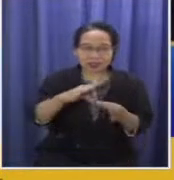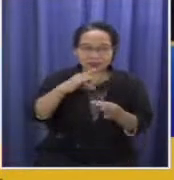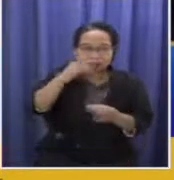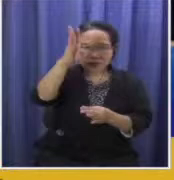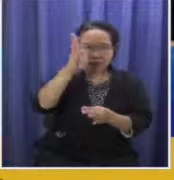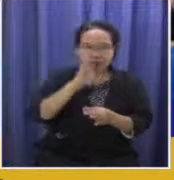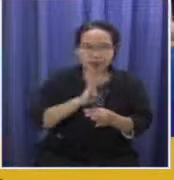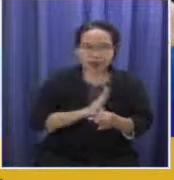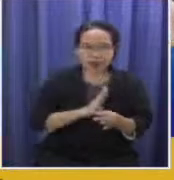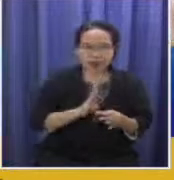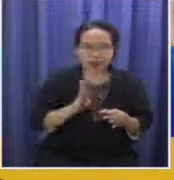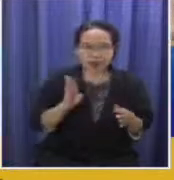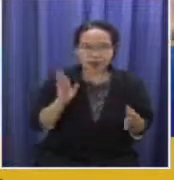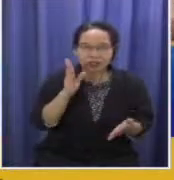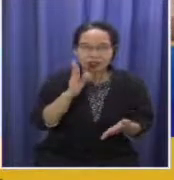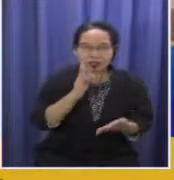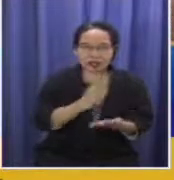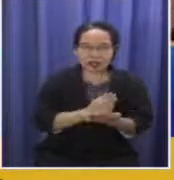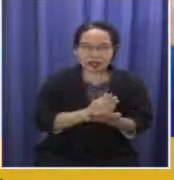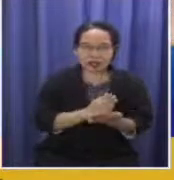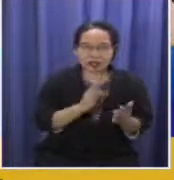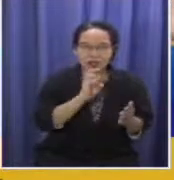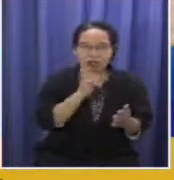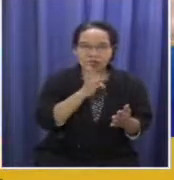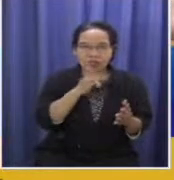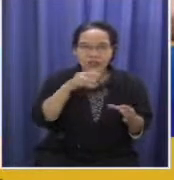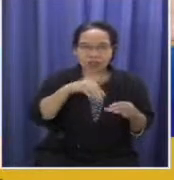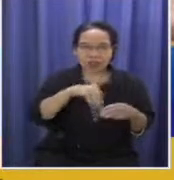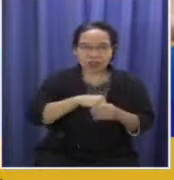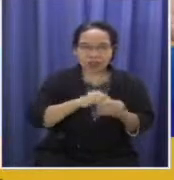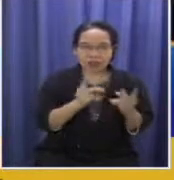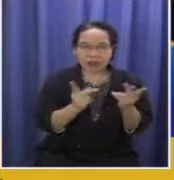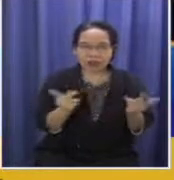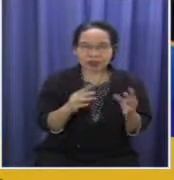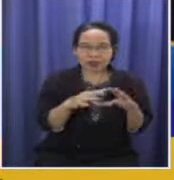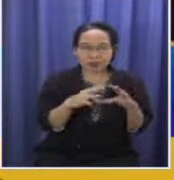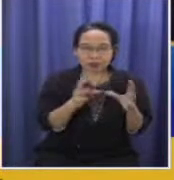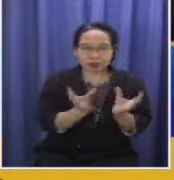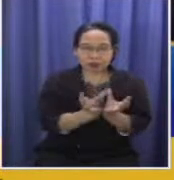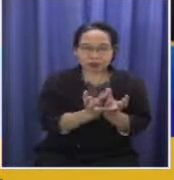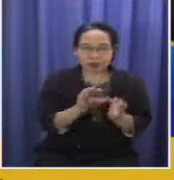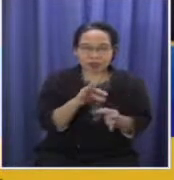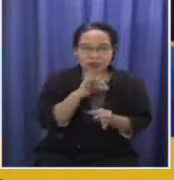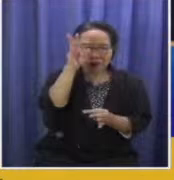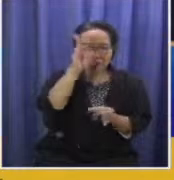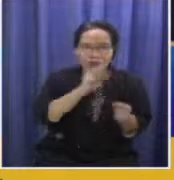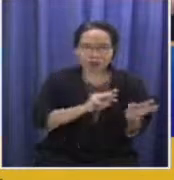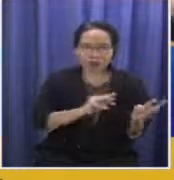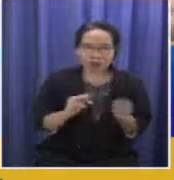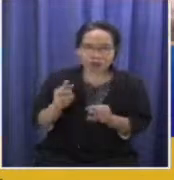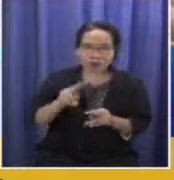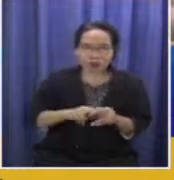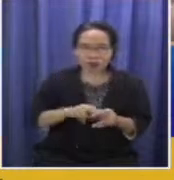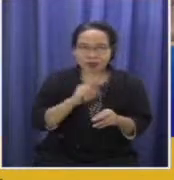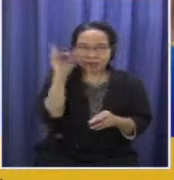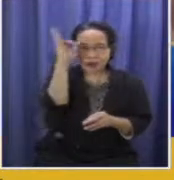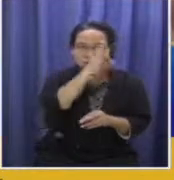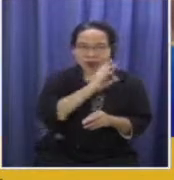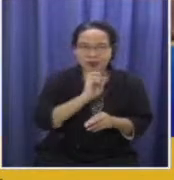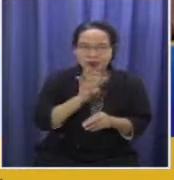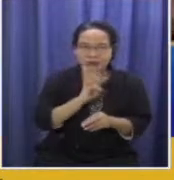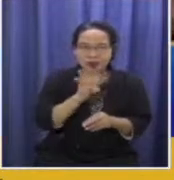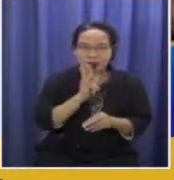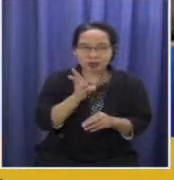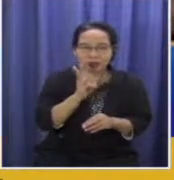God holds the water in its place. That's why the Spirit of God moved upon the face of the